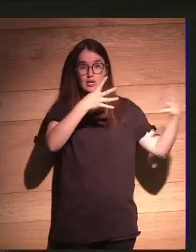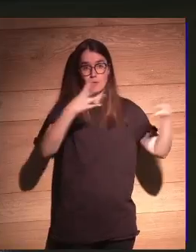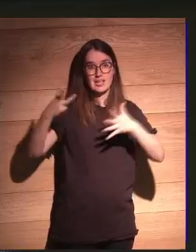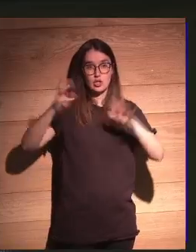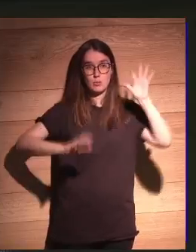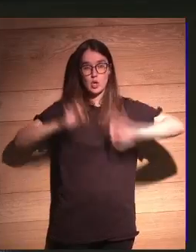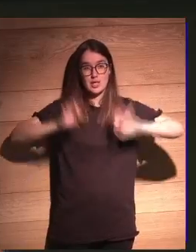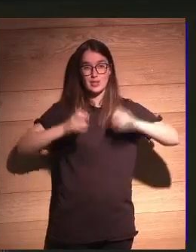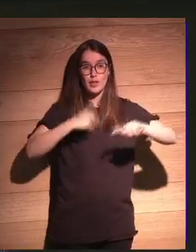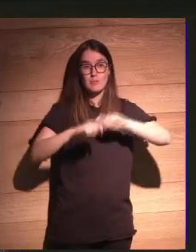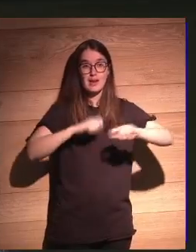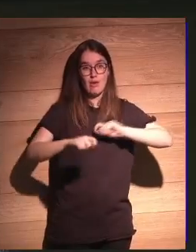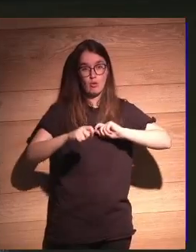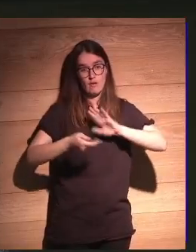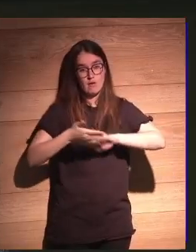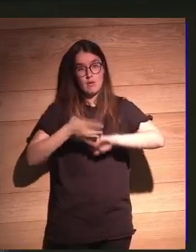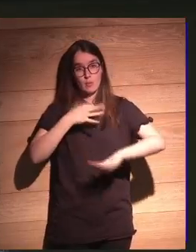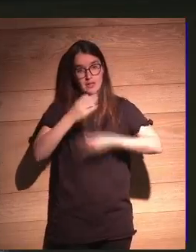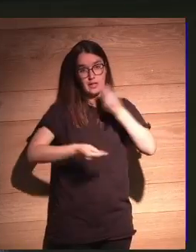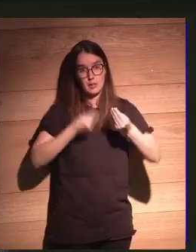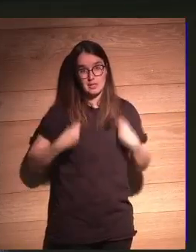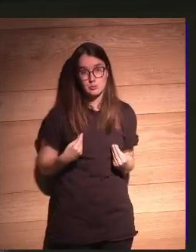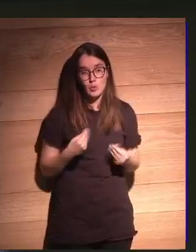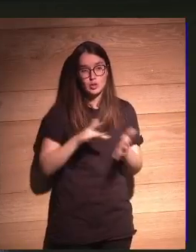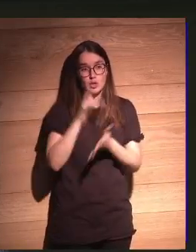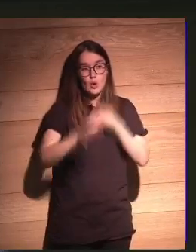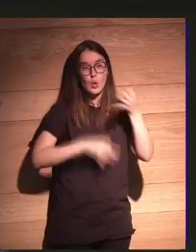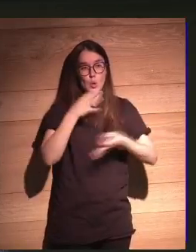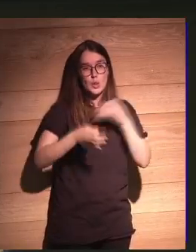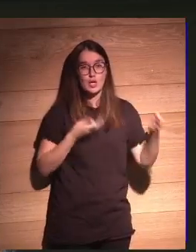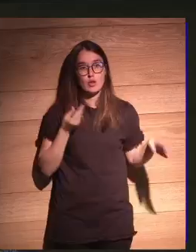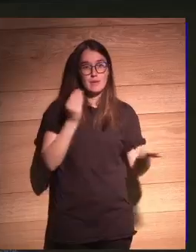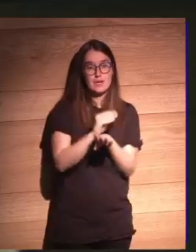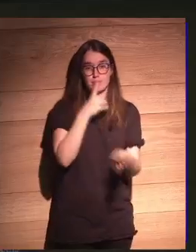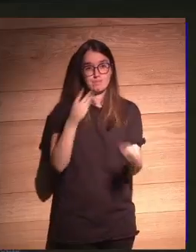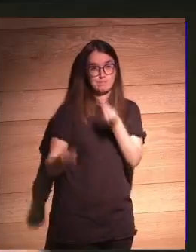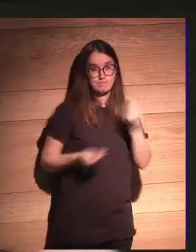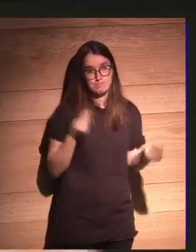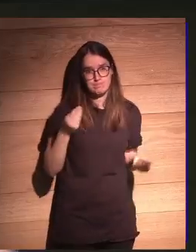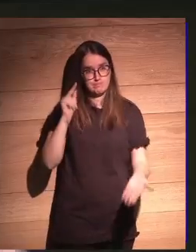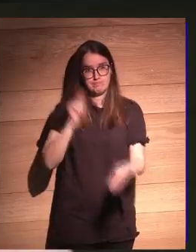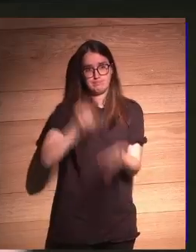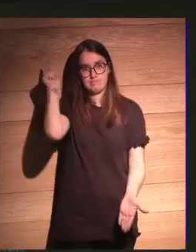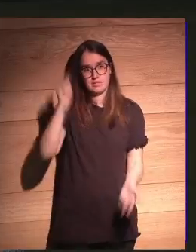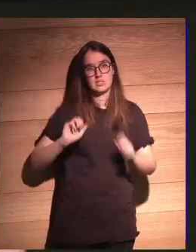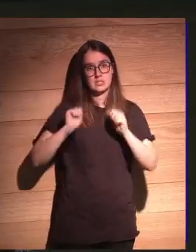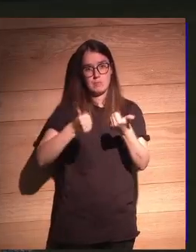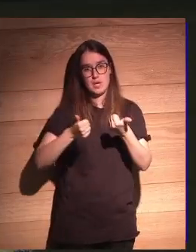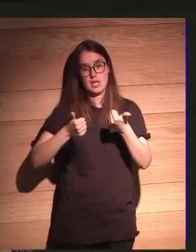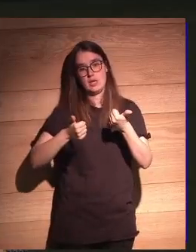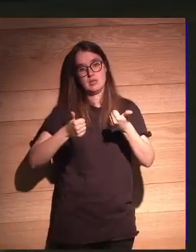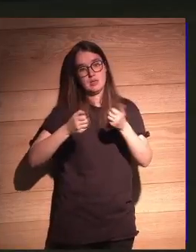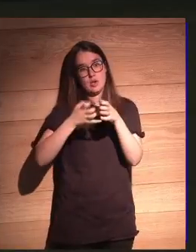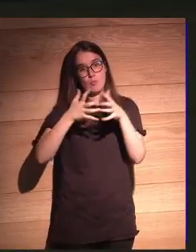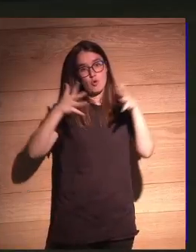evicted. So if 98% of the potential market can be done that, when there's an investment and a speculation